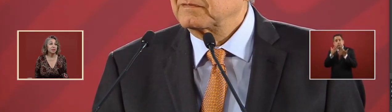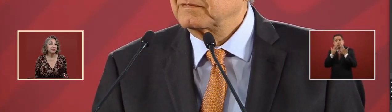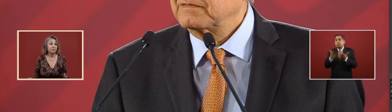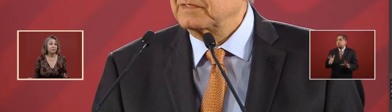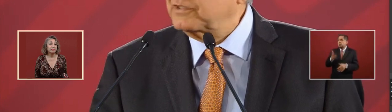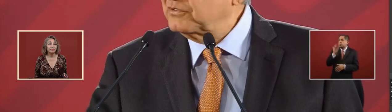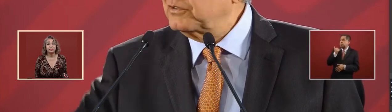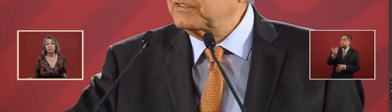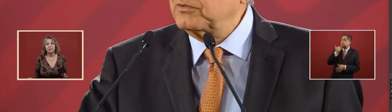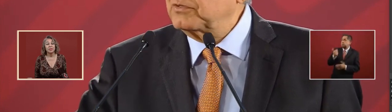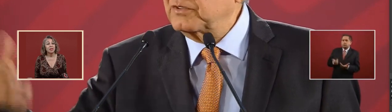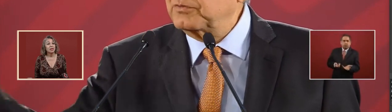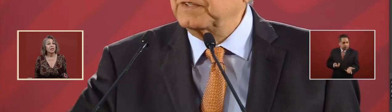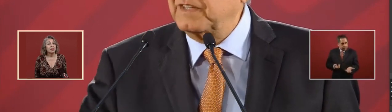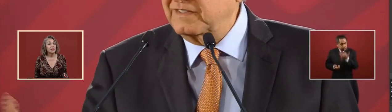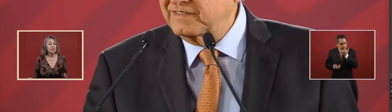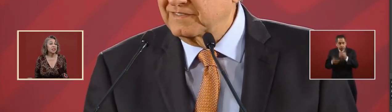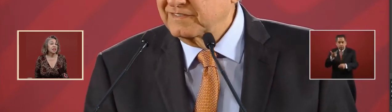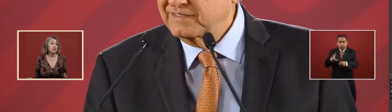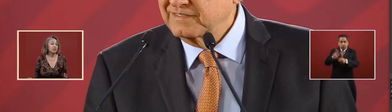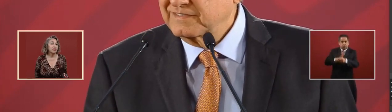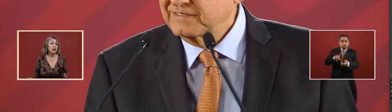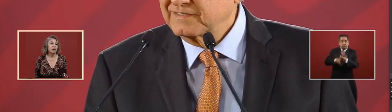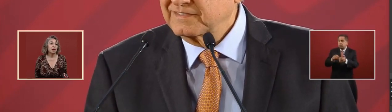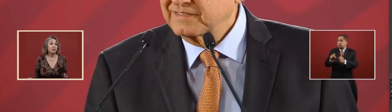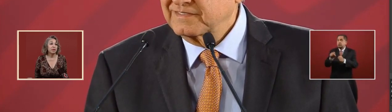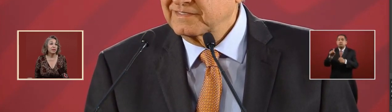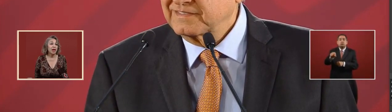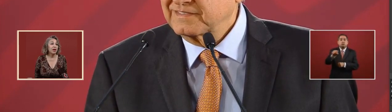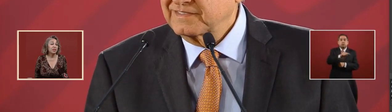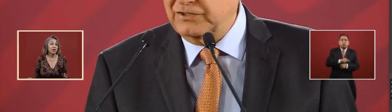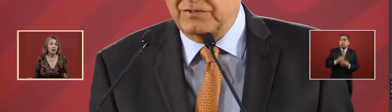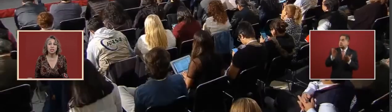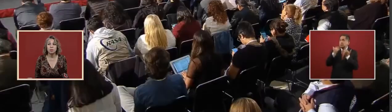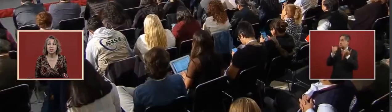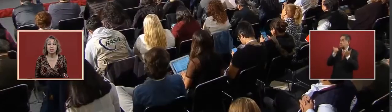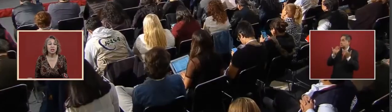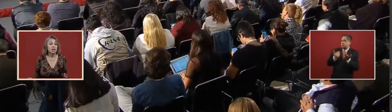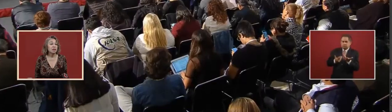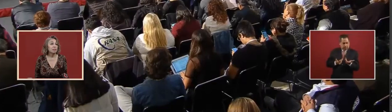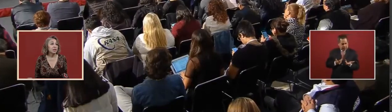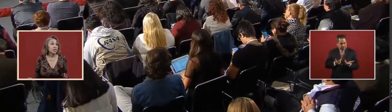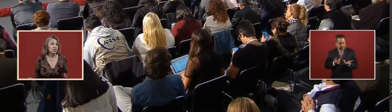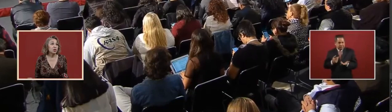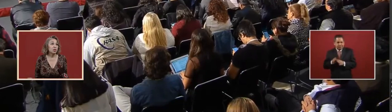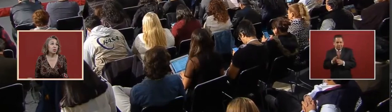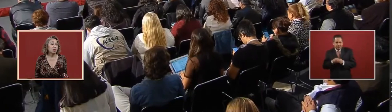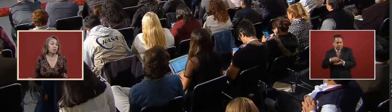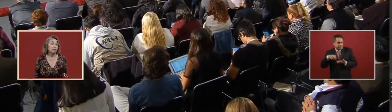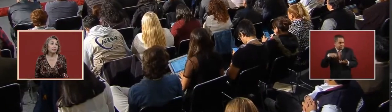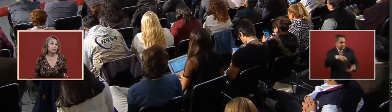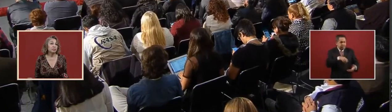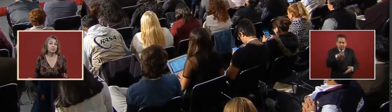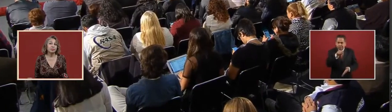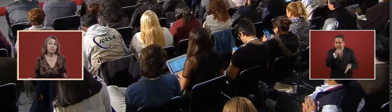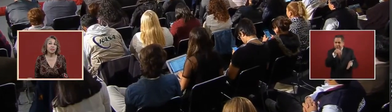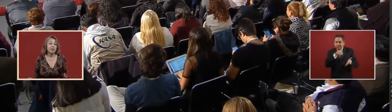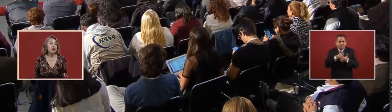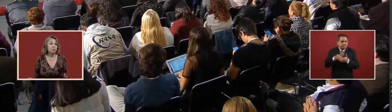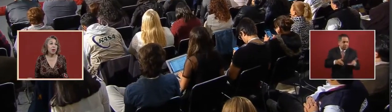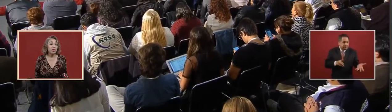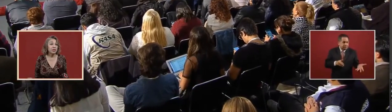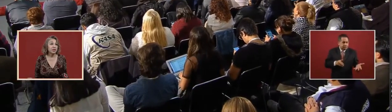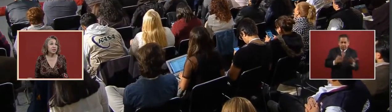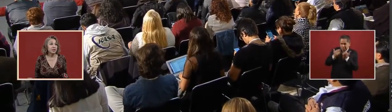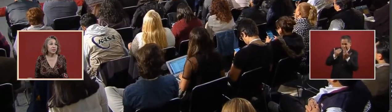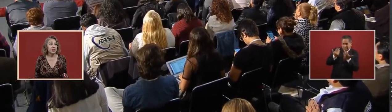available. Centros de salud en hospitales. The center of health and entonces, hospitals. Están, so molestos. They